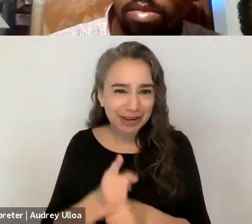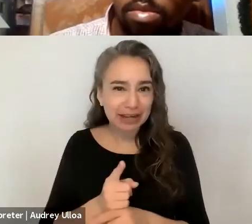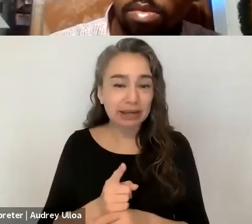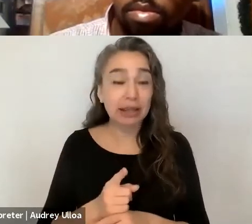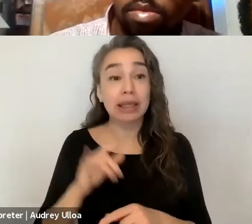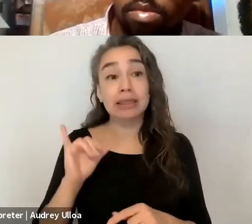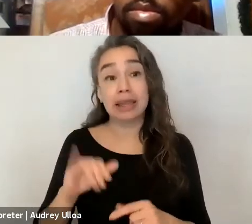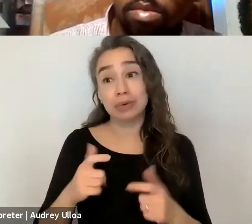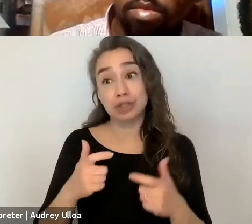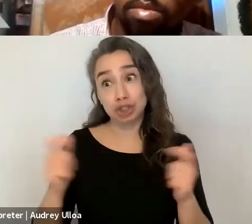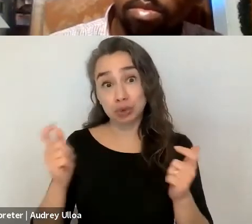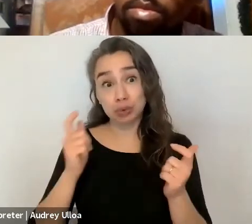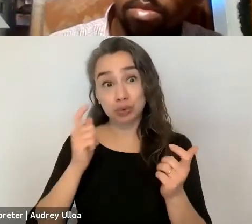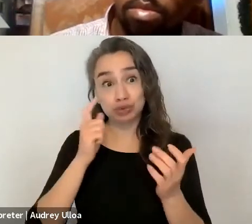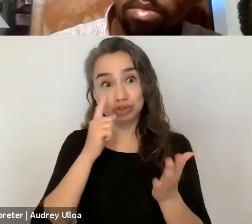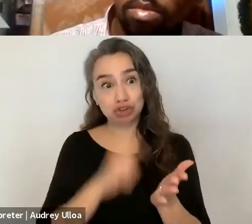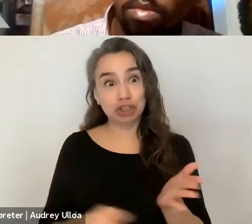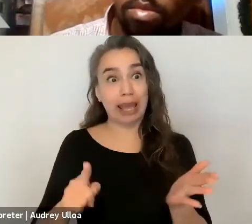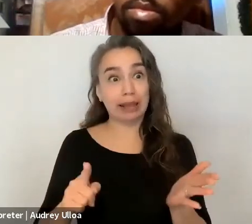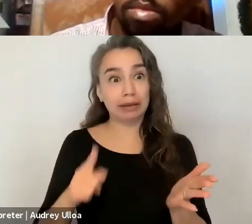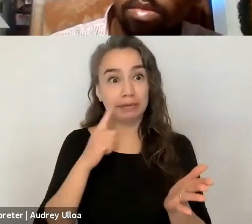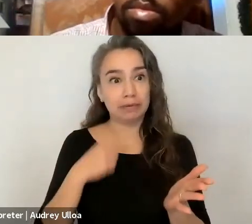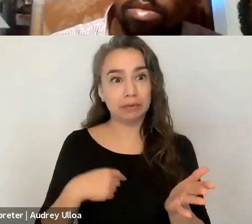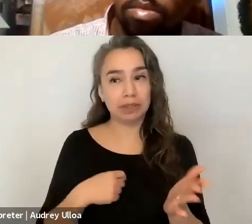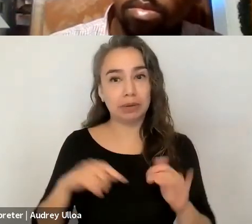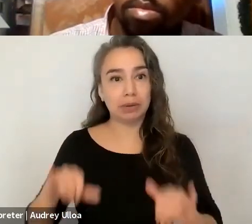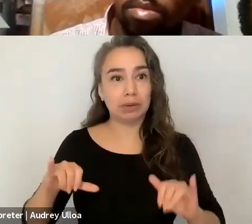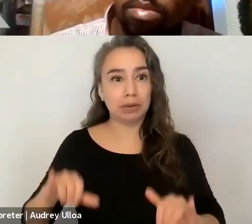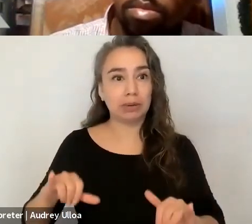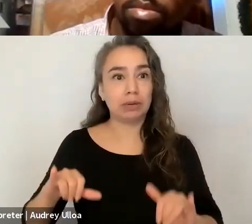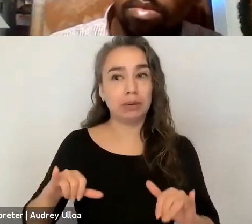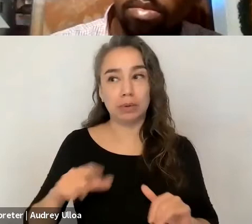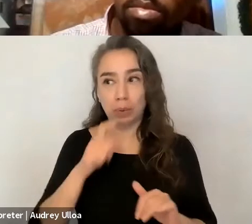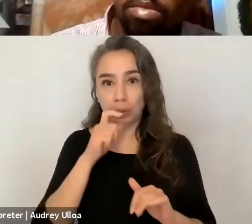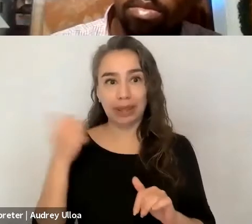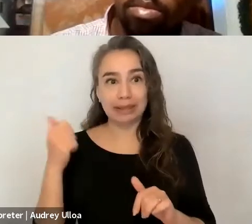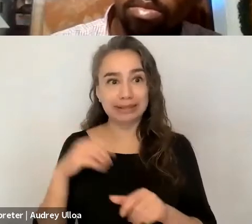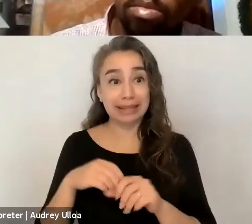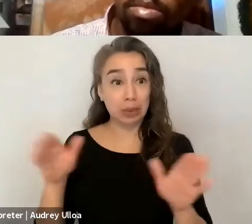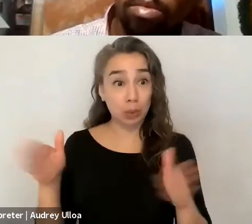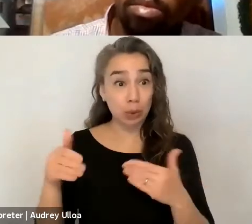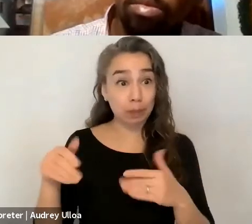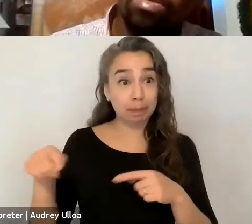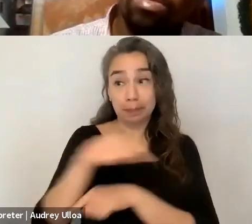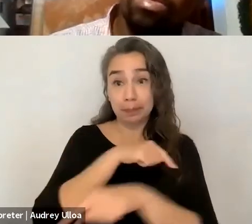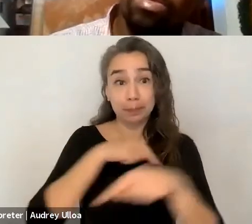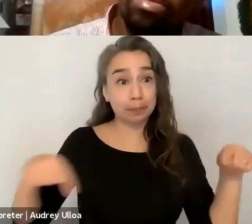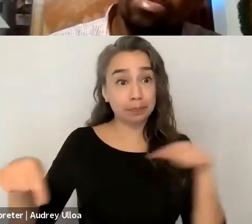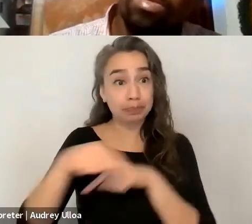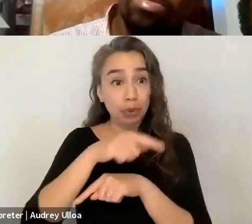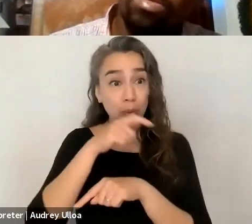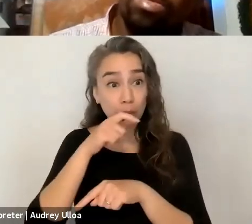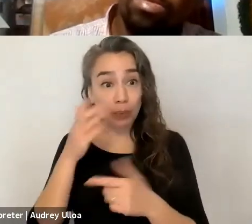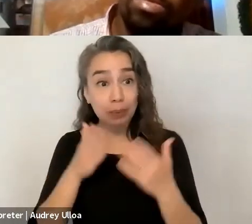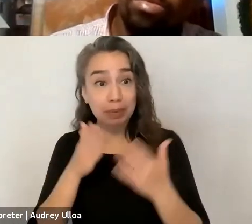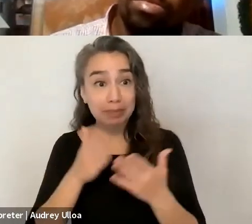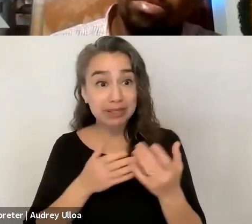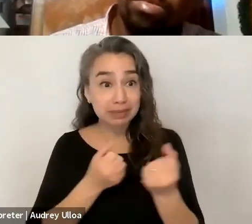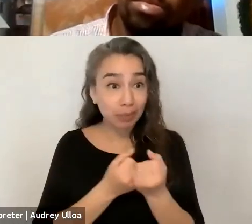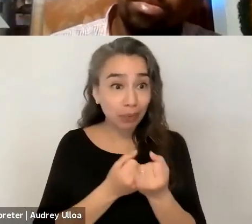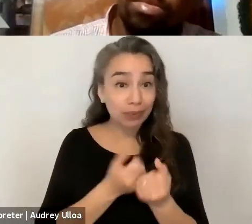me, and being mindful of who else is in the room and who else may or may not be supportive of the work that we